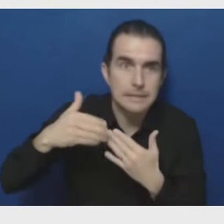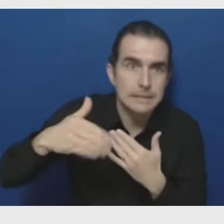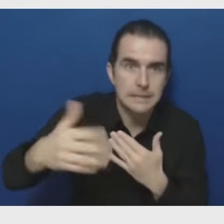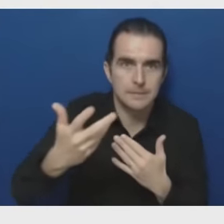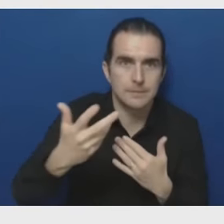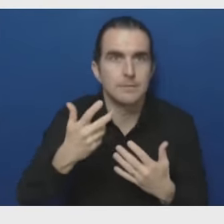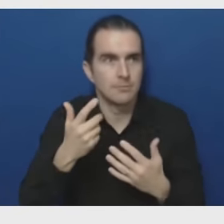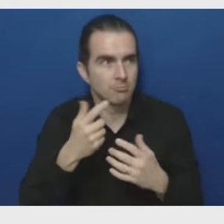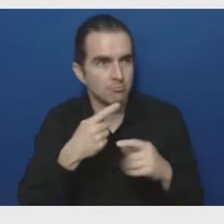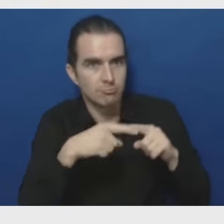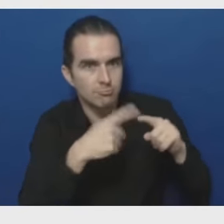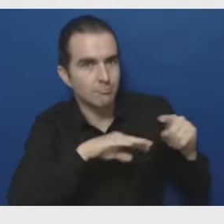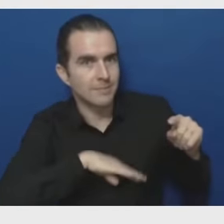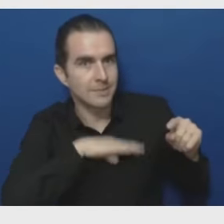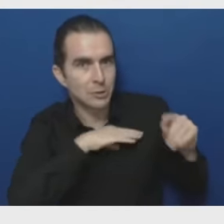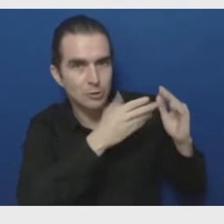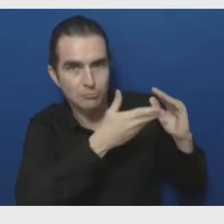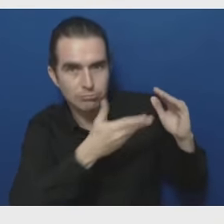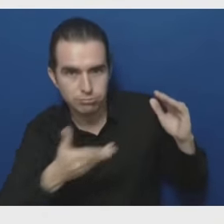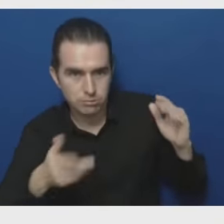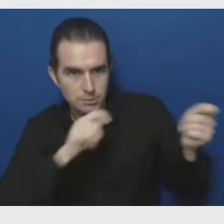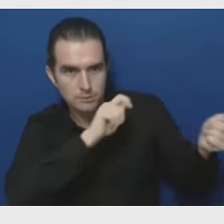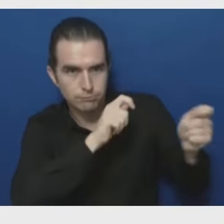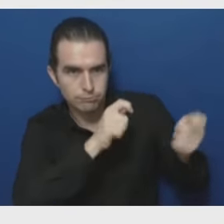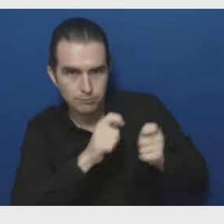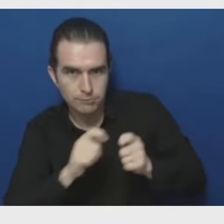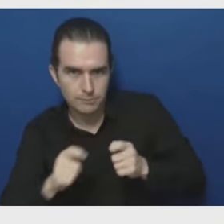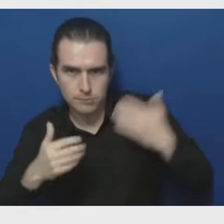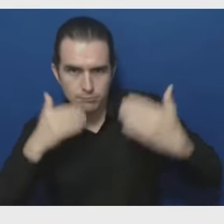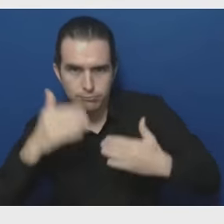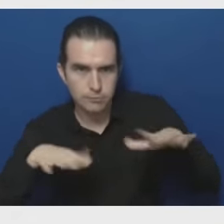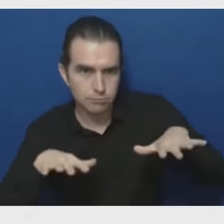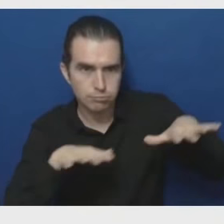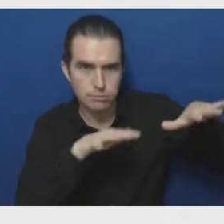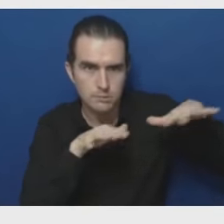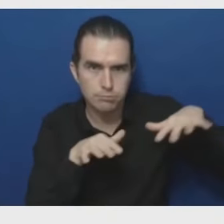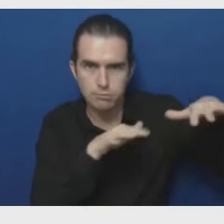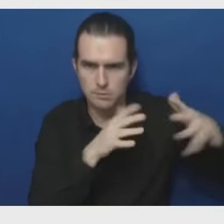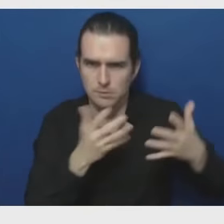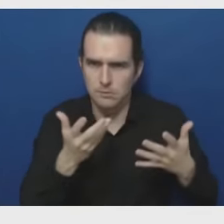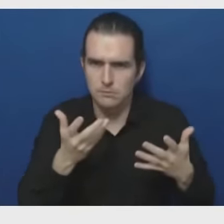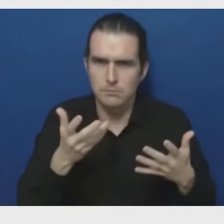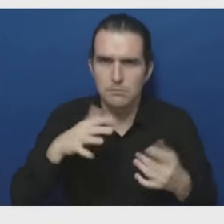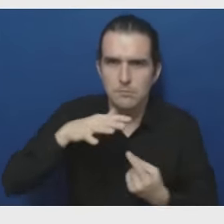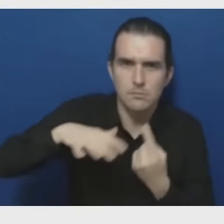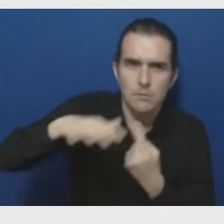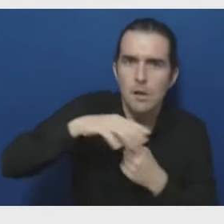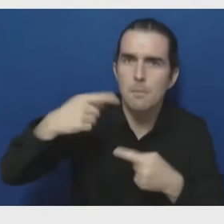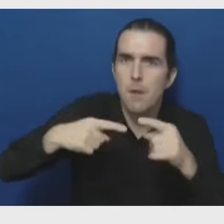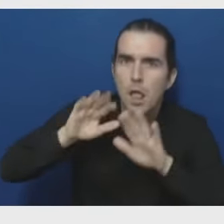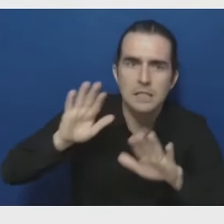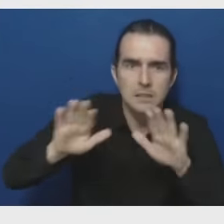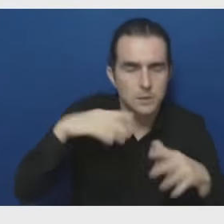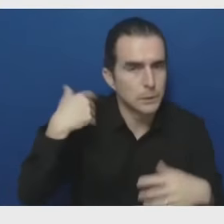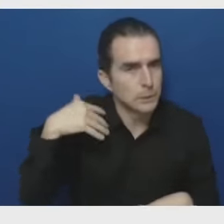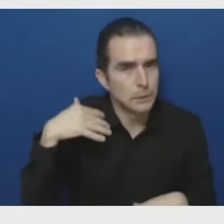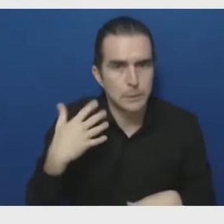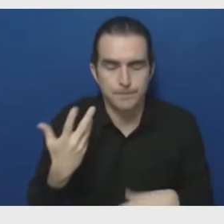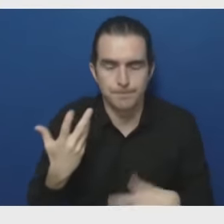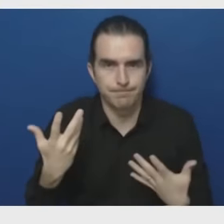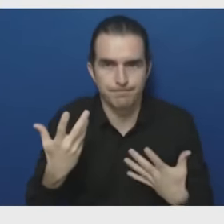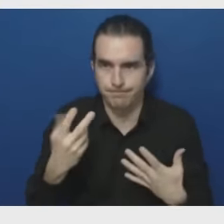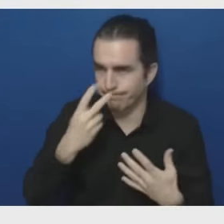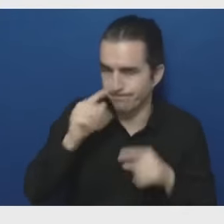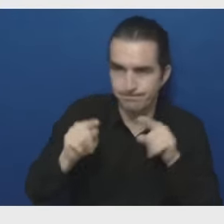that, we speak perhaps to two of our bigger nations where the emissions are clearly something we